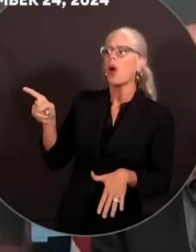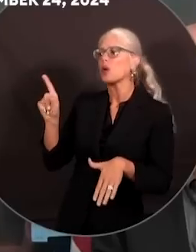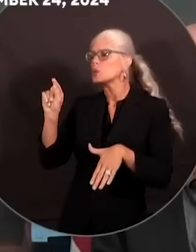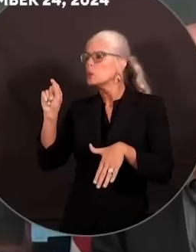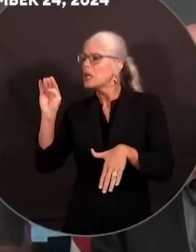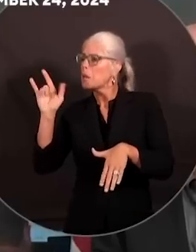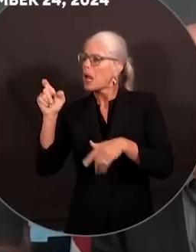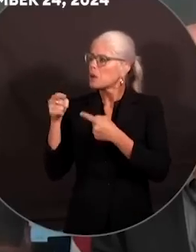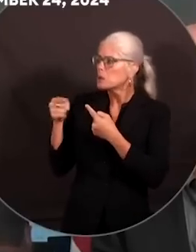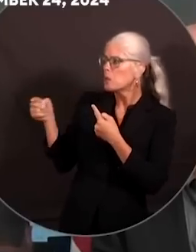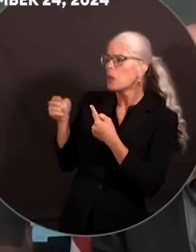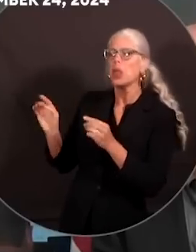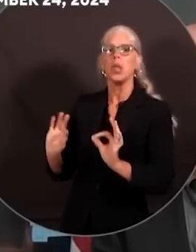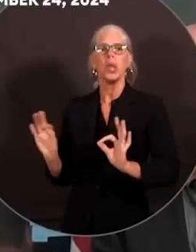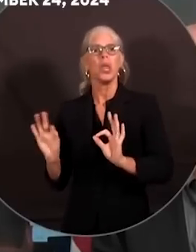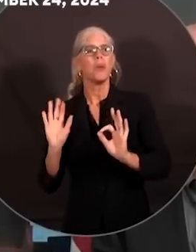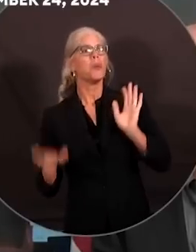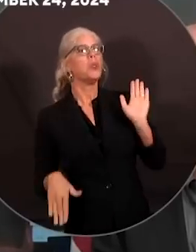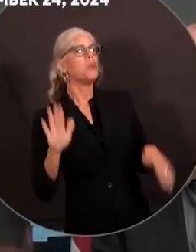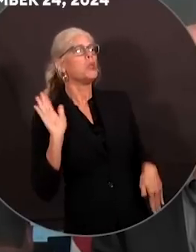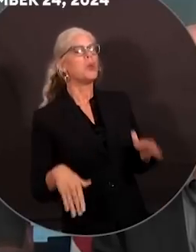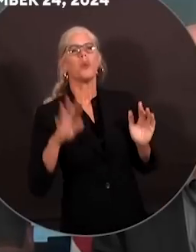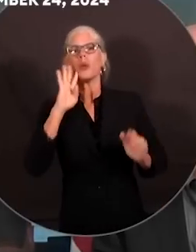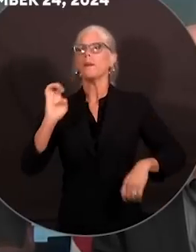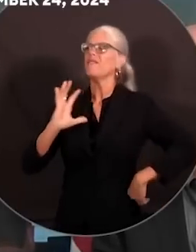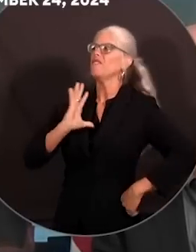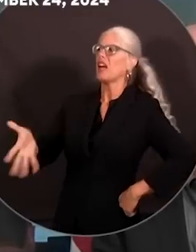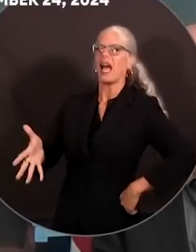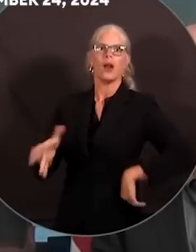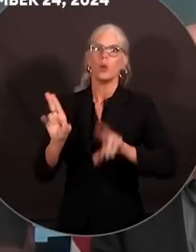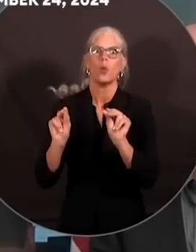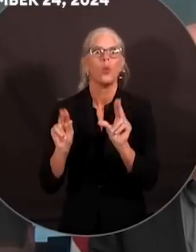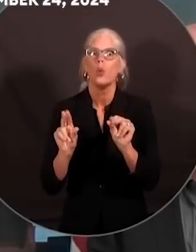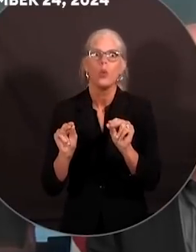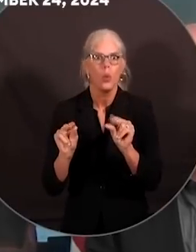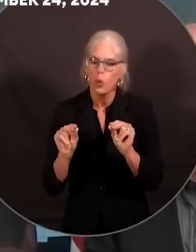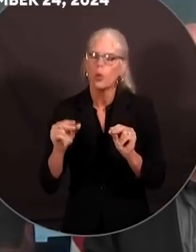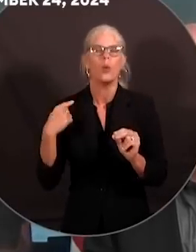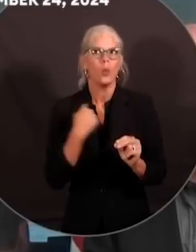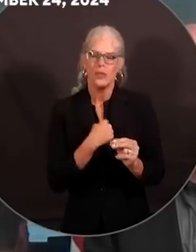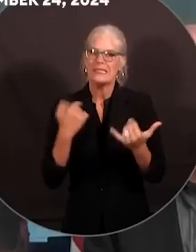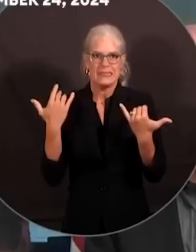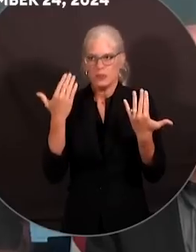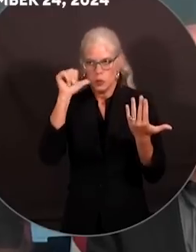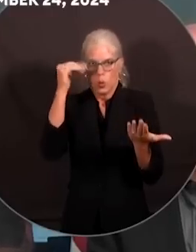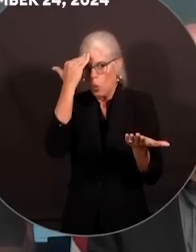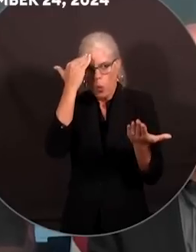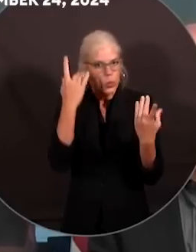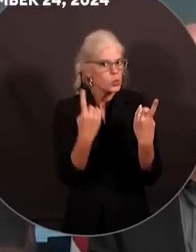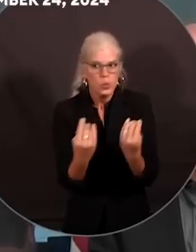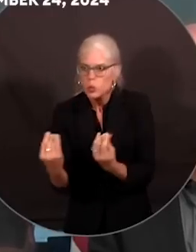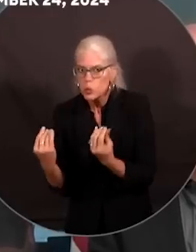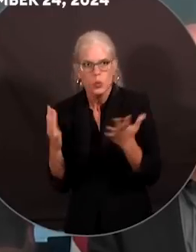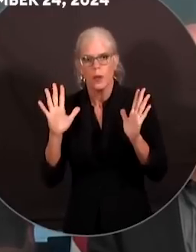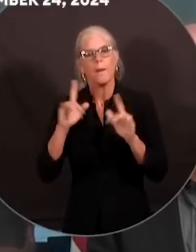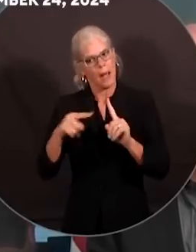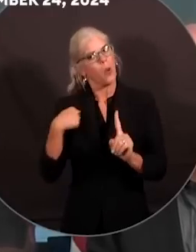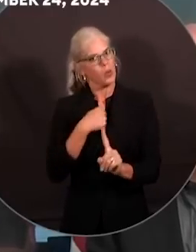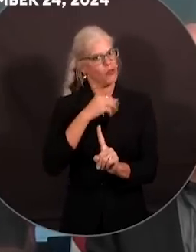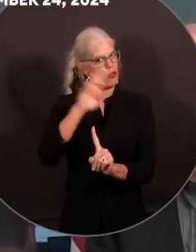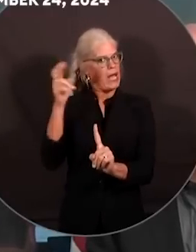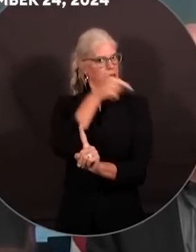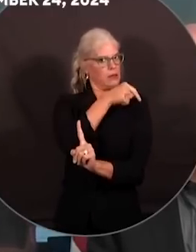going to in the clear. There's still a lot of uncertainty left with this, so just be prepared. And that's one of the reasons why we've done the 61